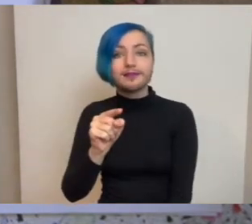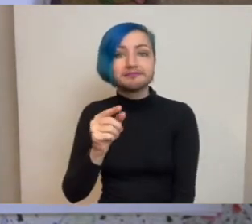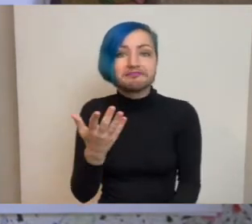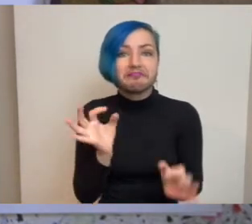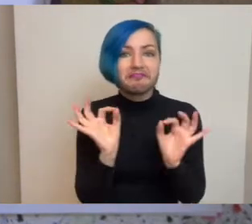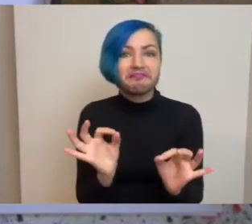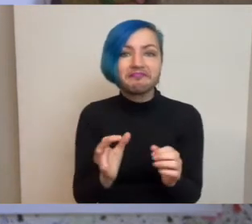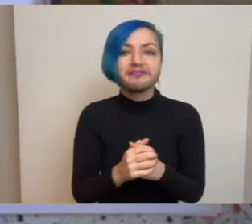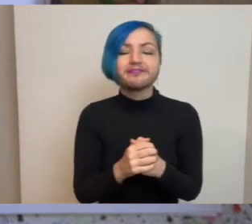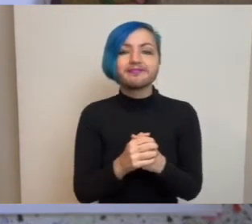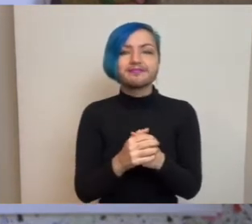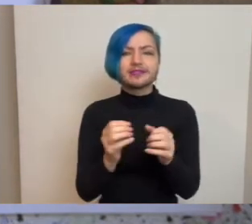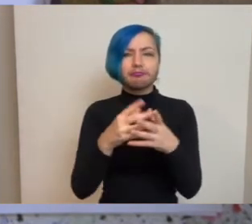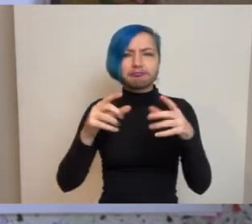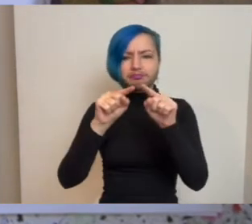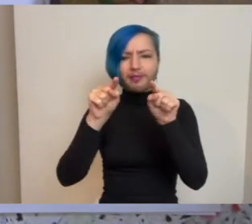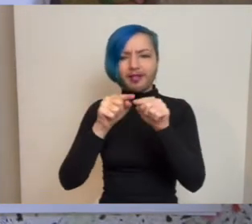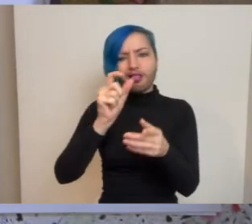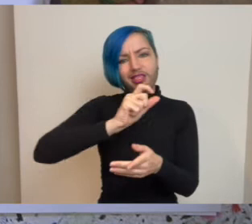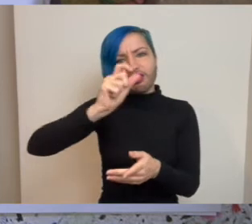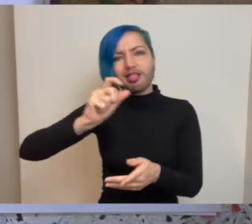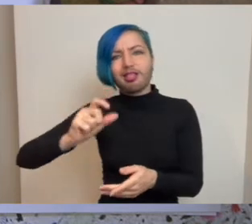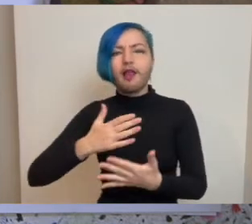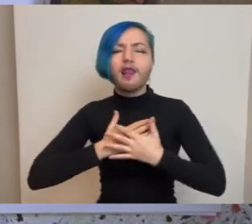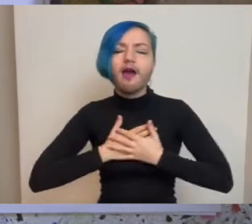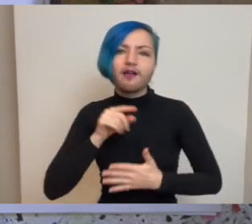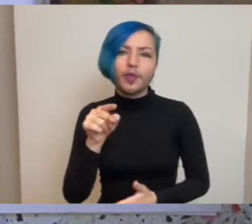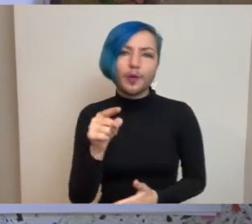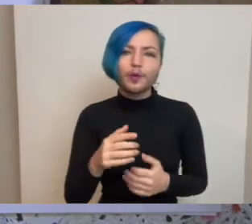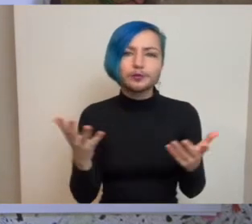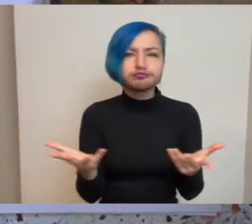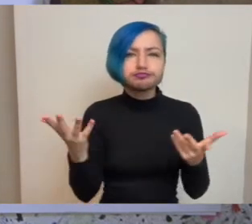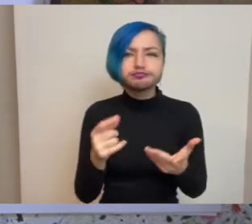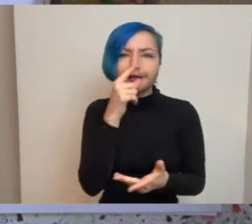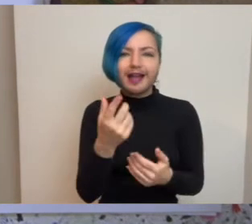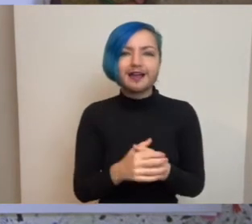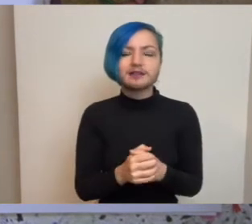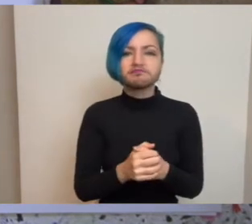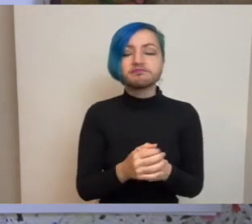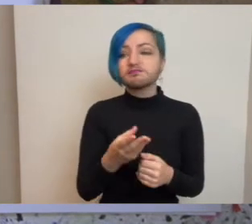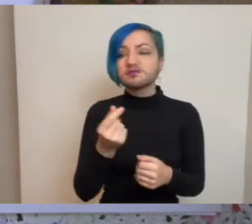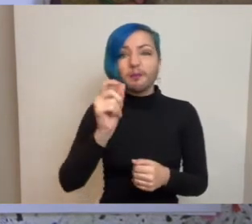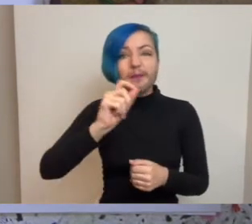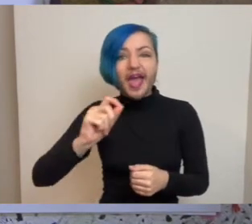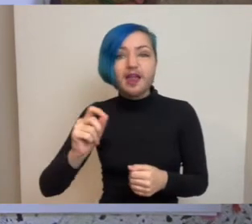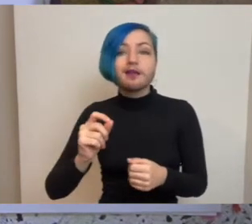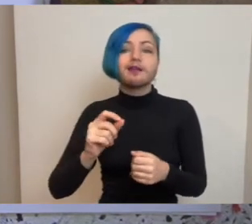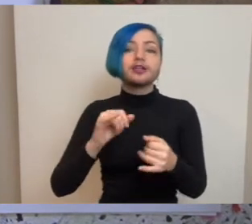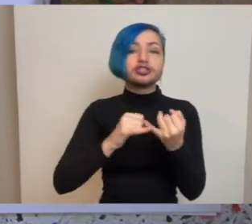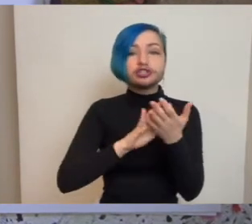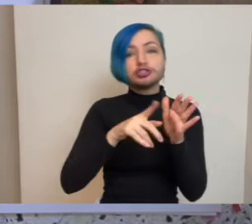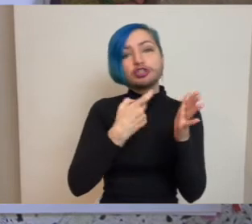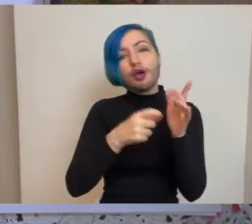essentially. So yeah, you've got this massive nib, and so I love playing with those. Got a few marker pens,